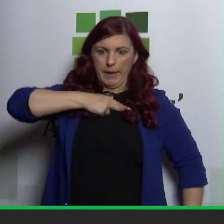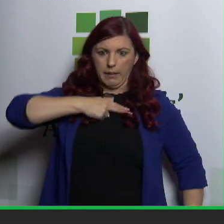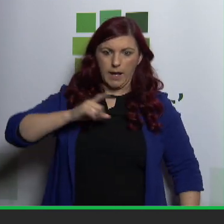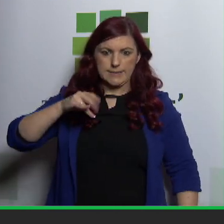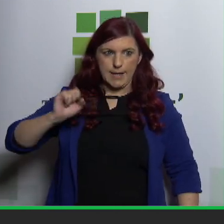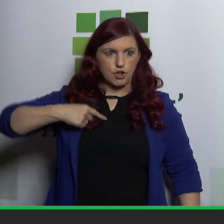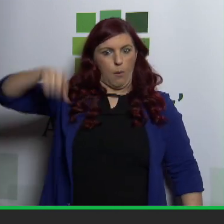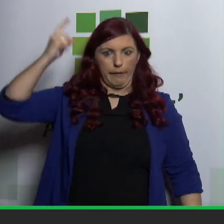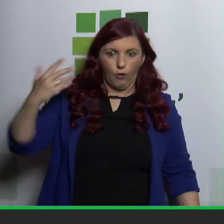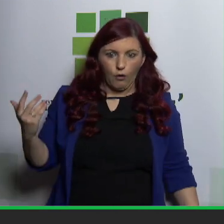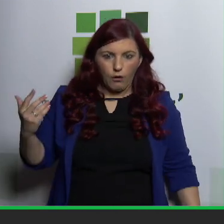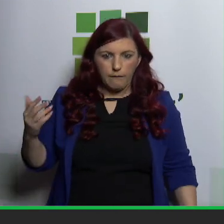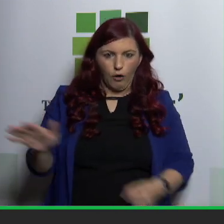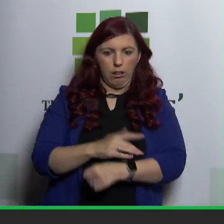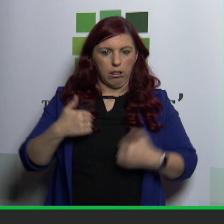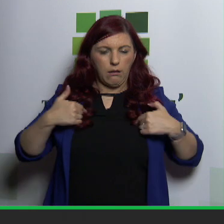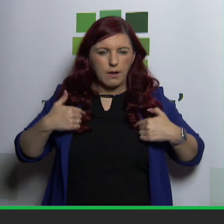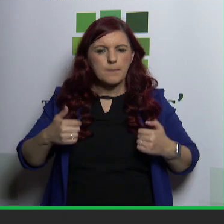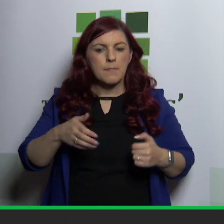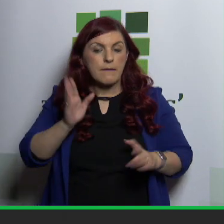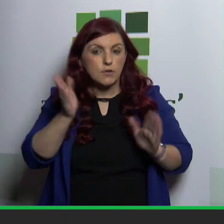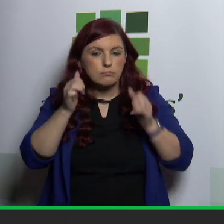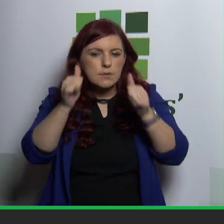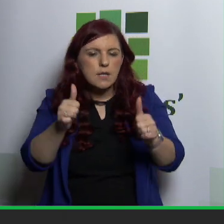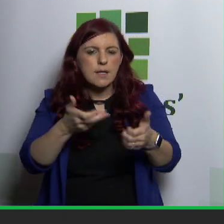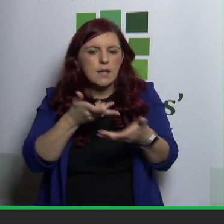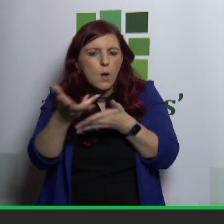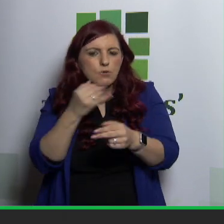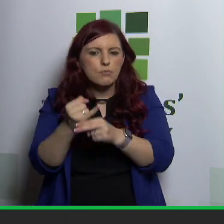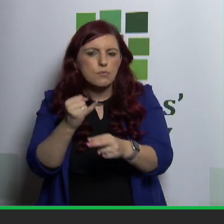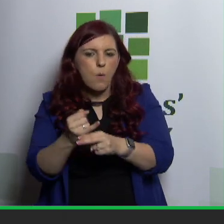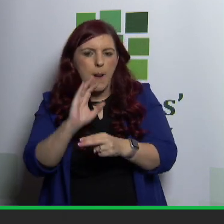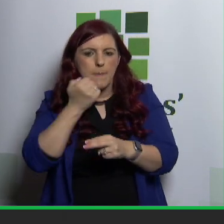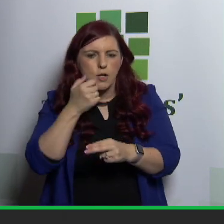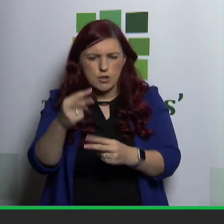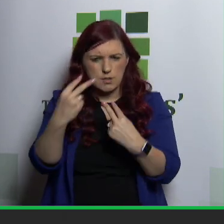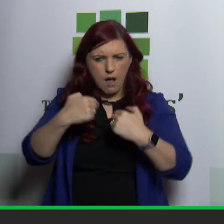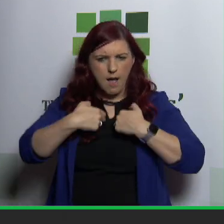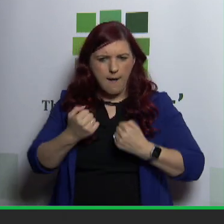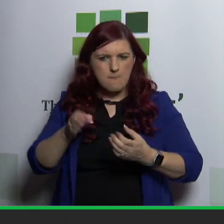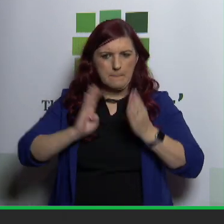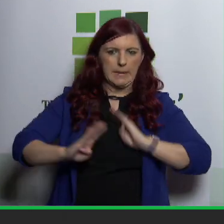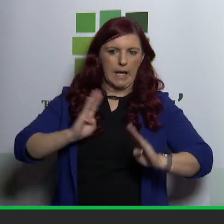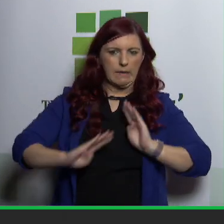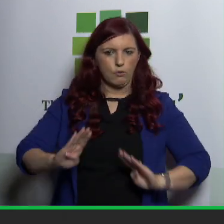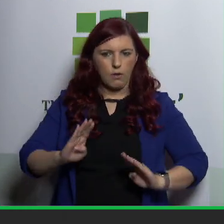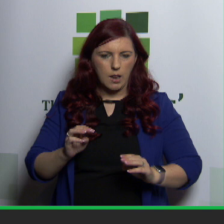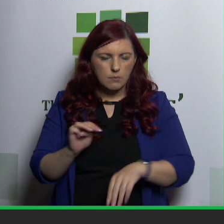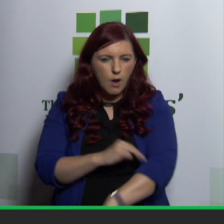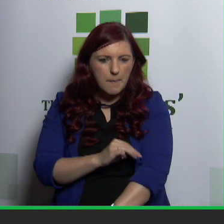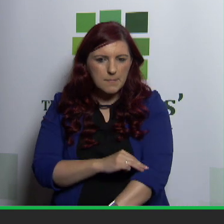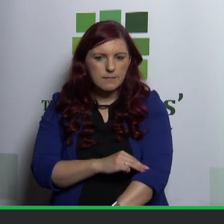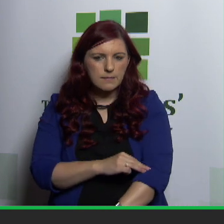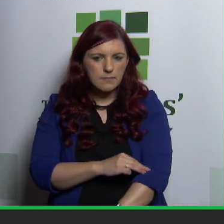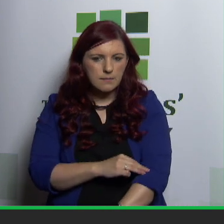up to the hills. I went to a counsellor in my school because they had seen that I had behavioural problems.